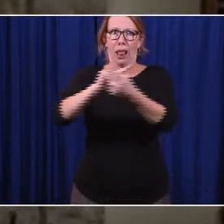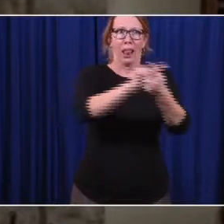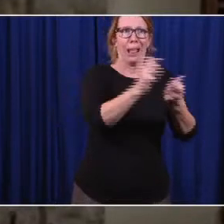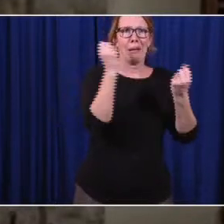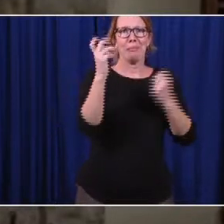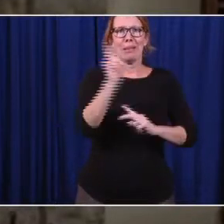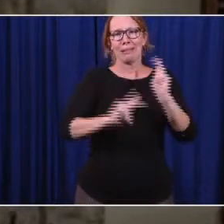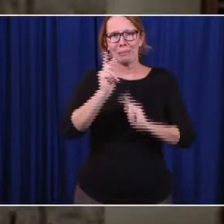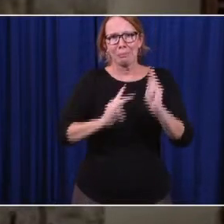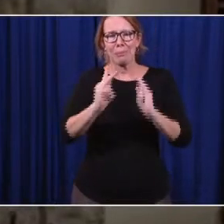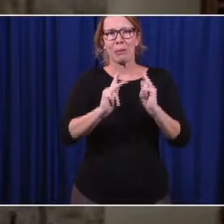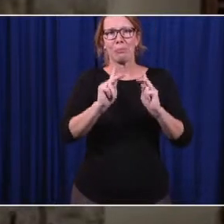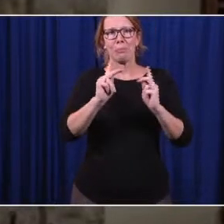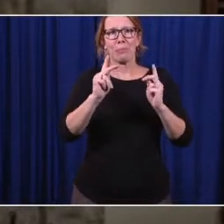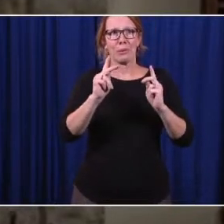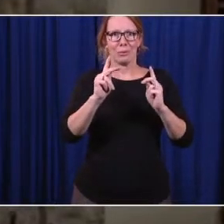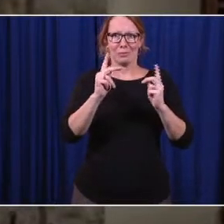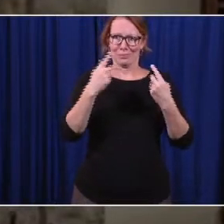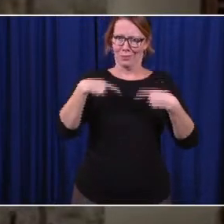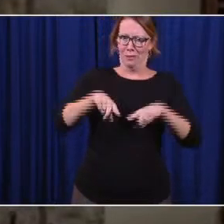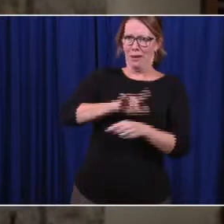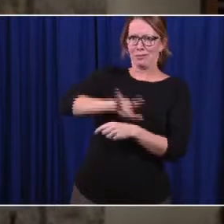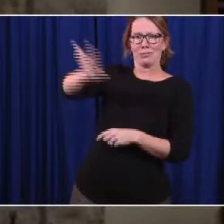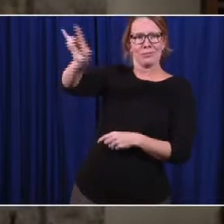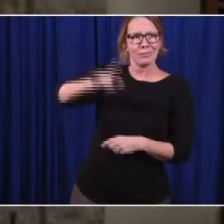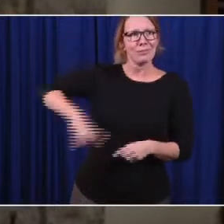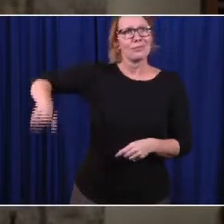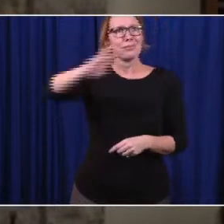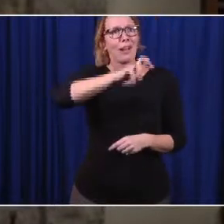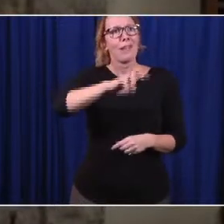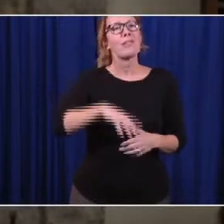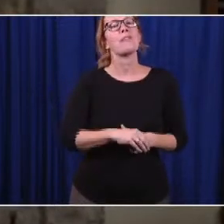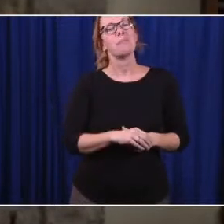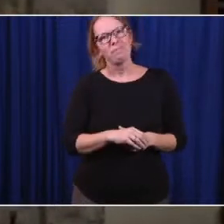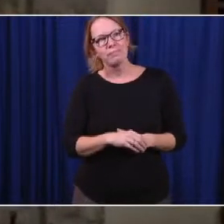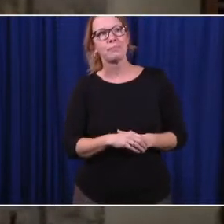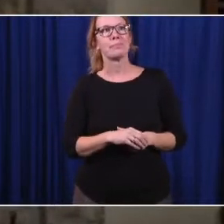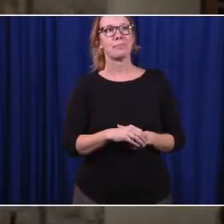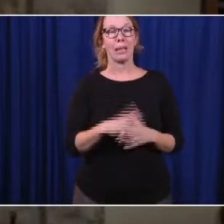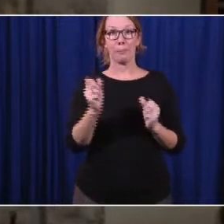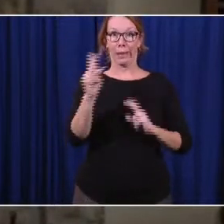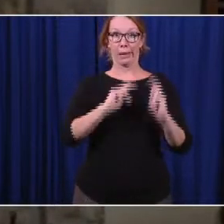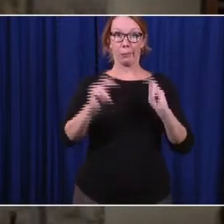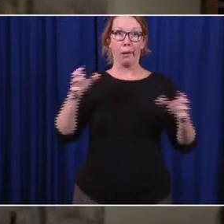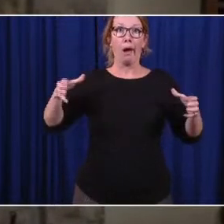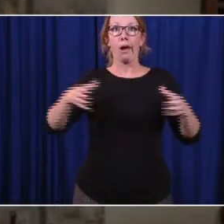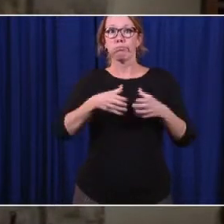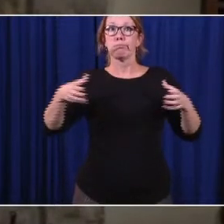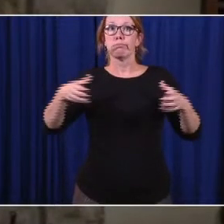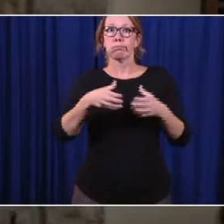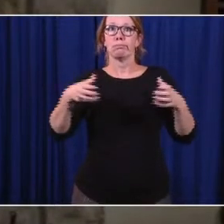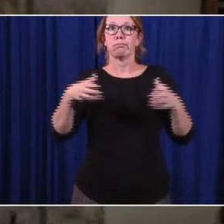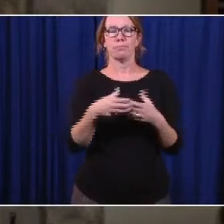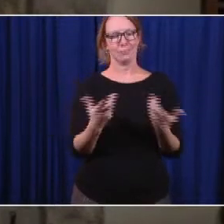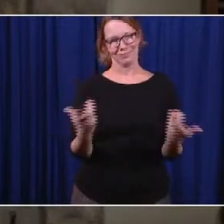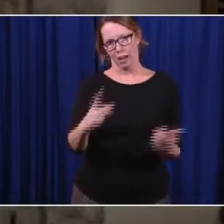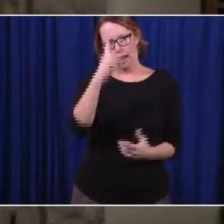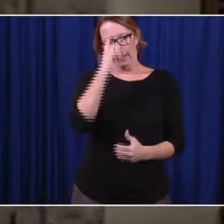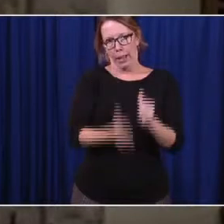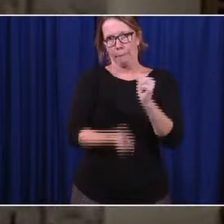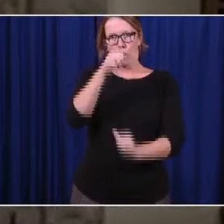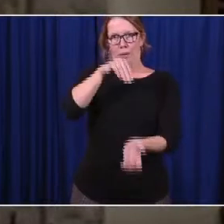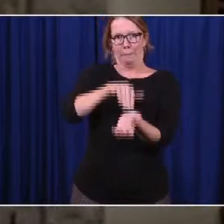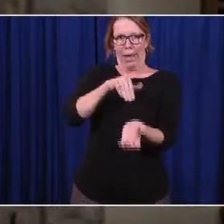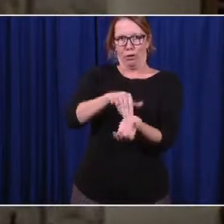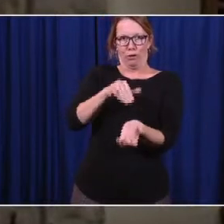people when you're in that airport. A lot of people coming together. It just seems to me, I think most medical experts would say that is a